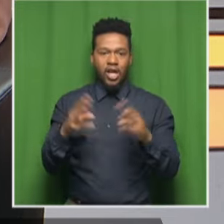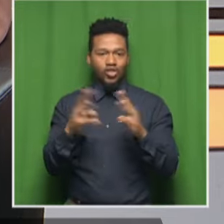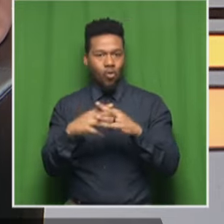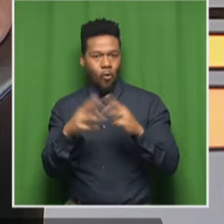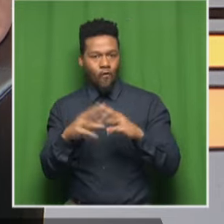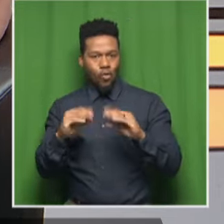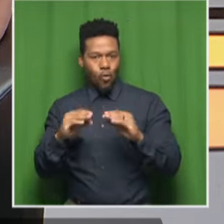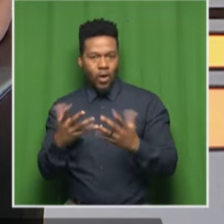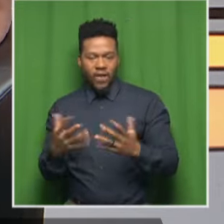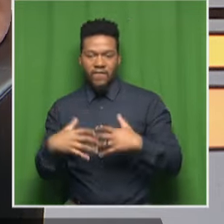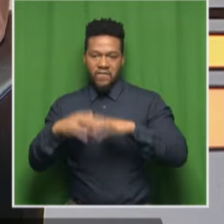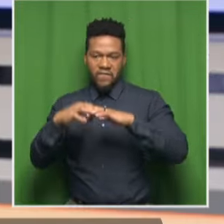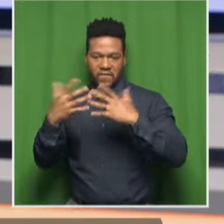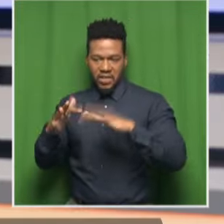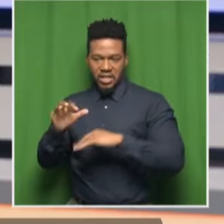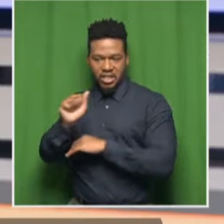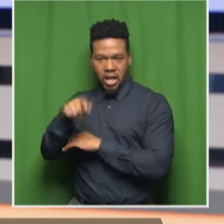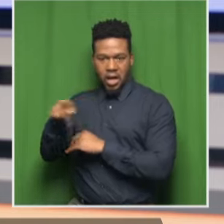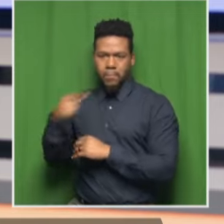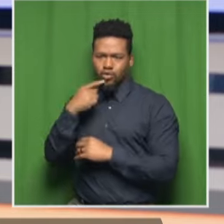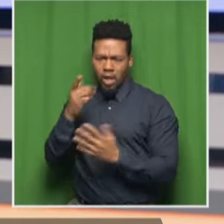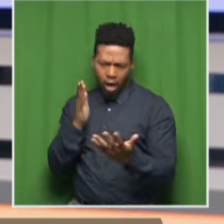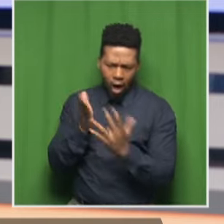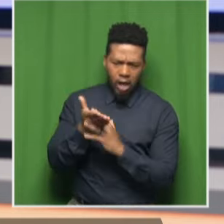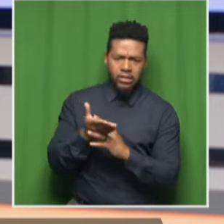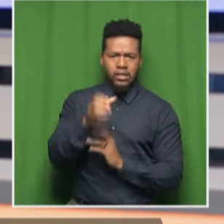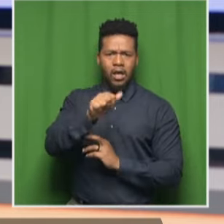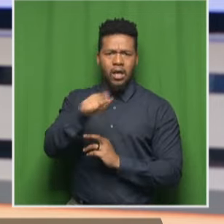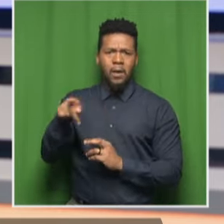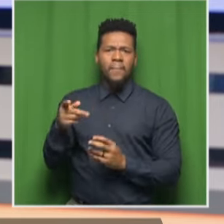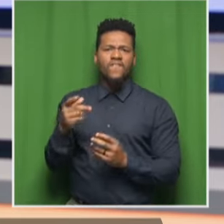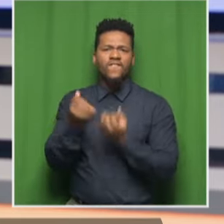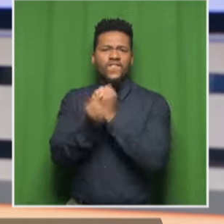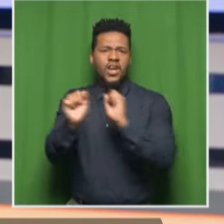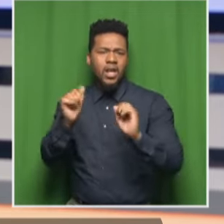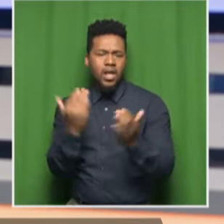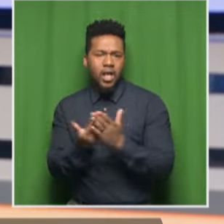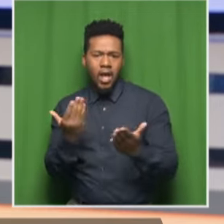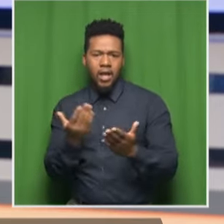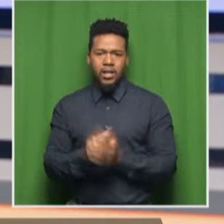Safe Space, which is accessible to everyone, of course, making it an indispensable tool for those